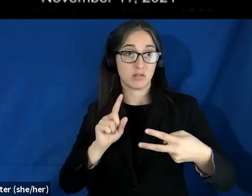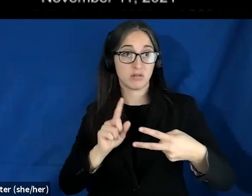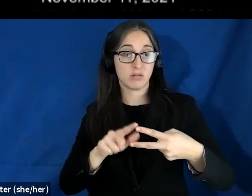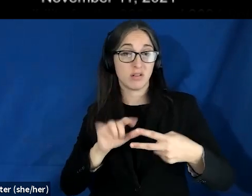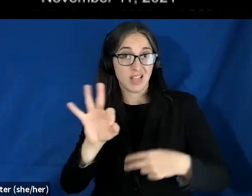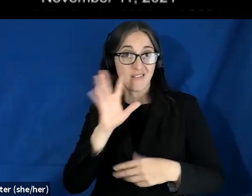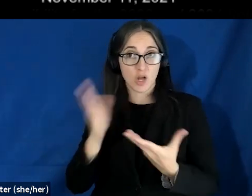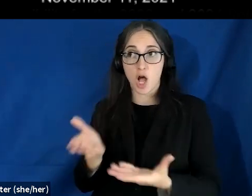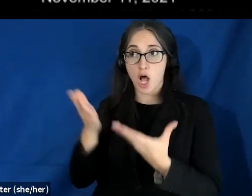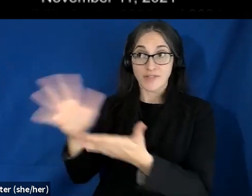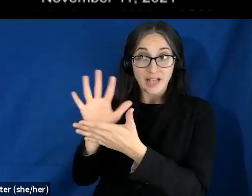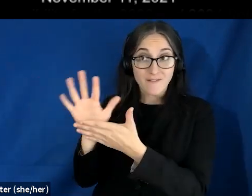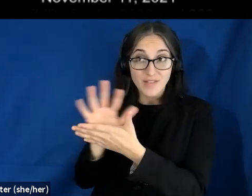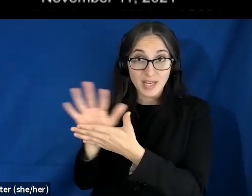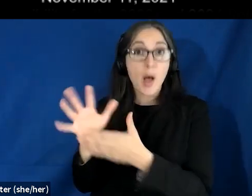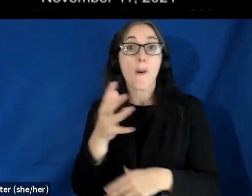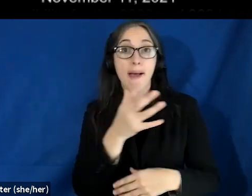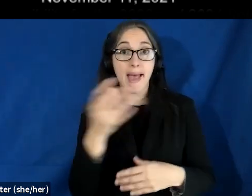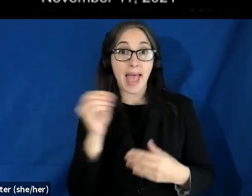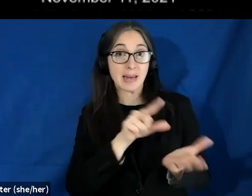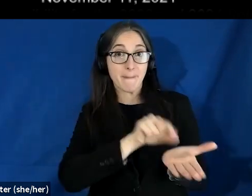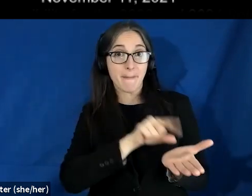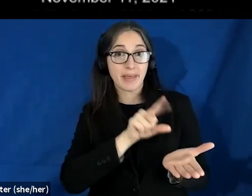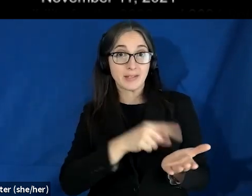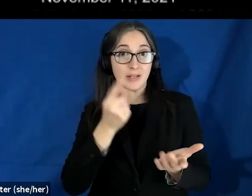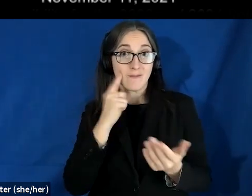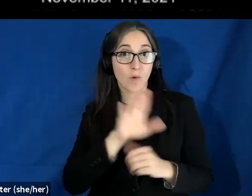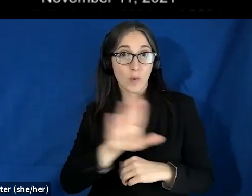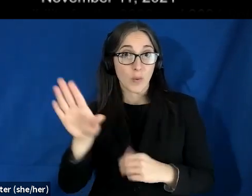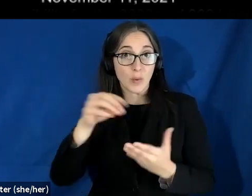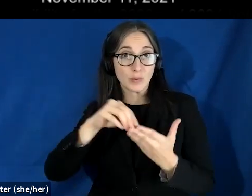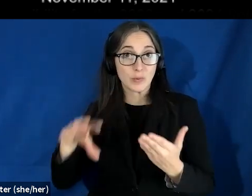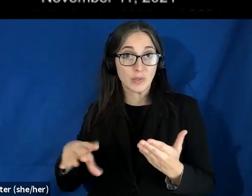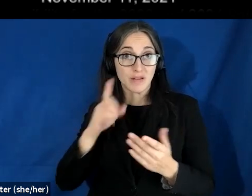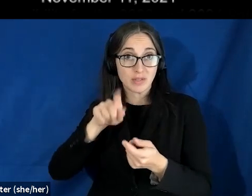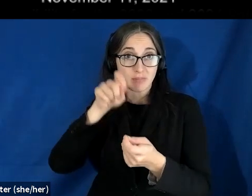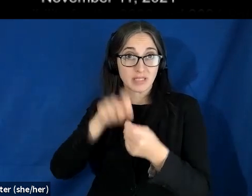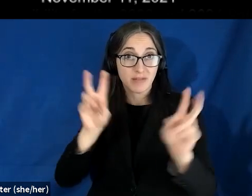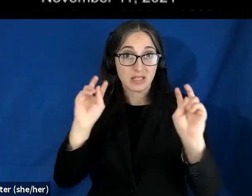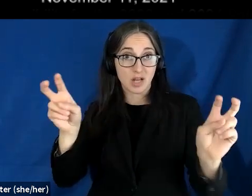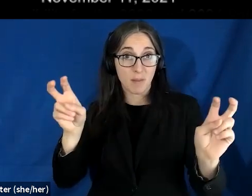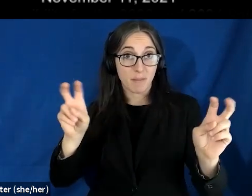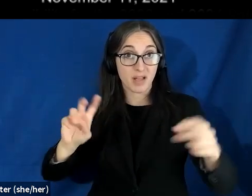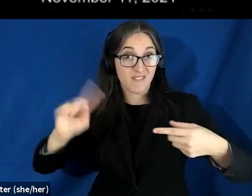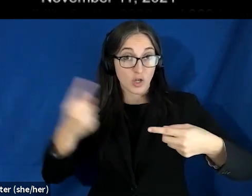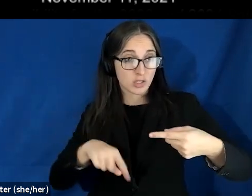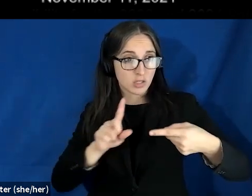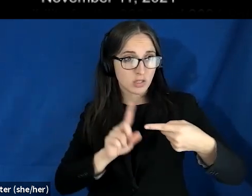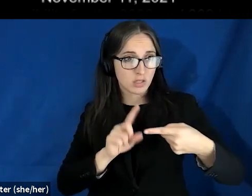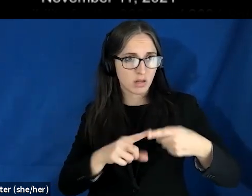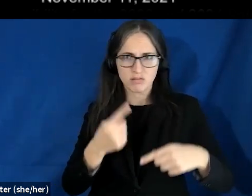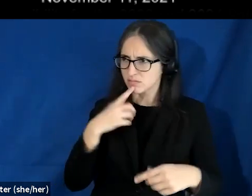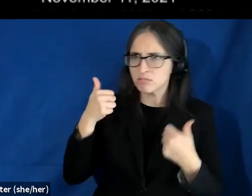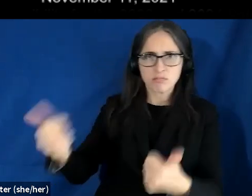publication to your students on a particular topic, the first principle would say that's a good thing.